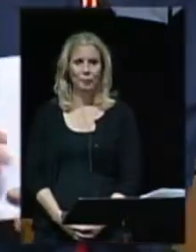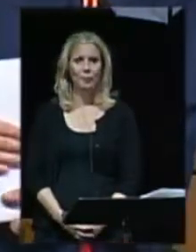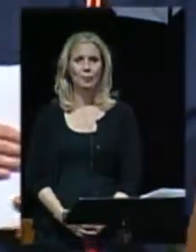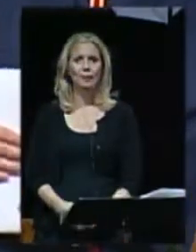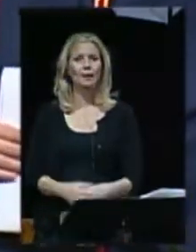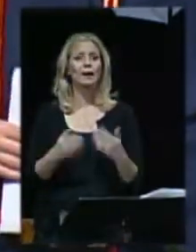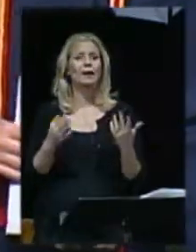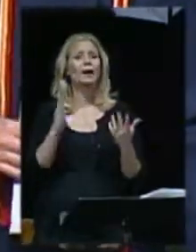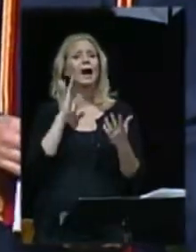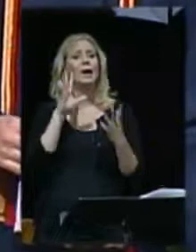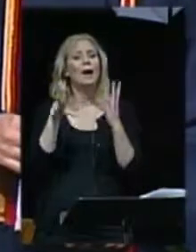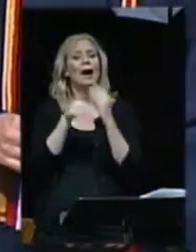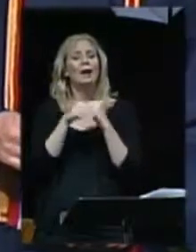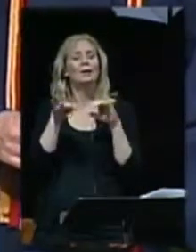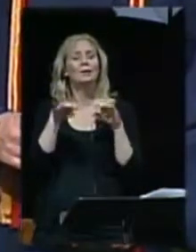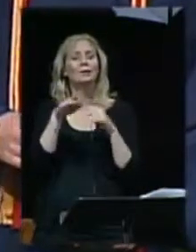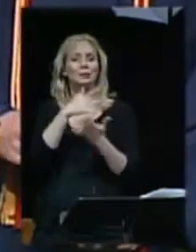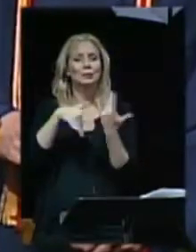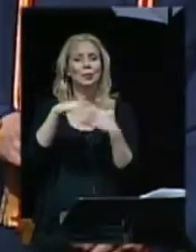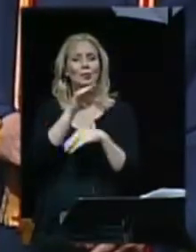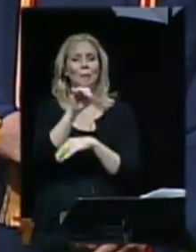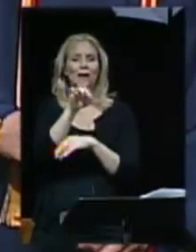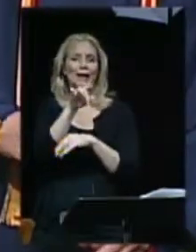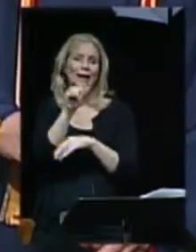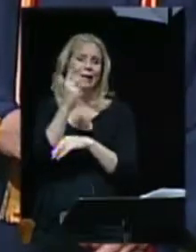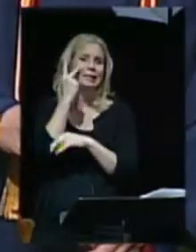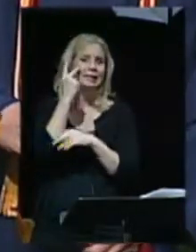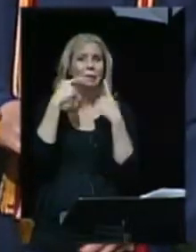I'll be posting that on social media. I'll check and see if it worked.